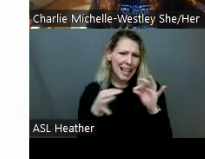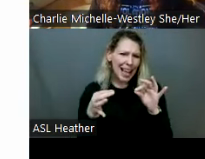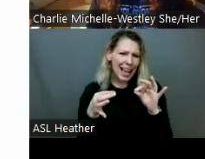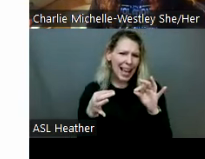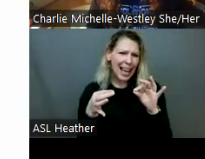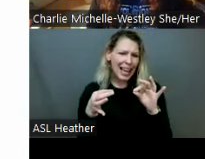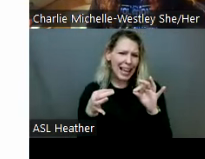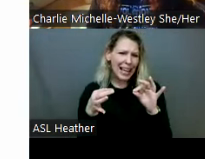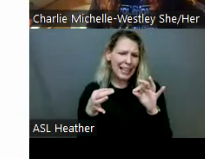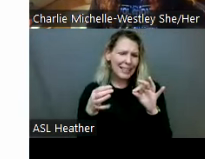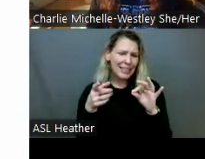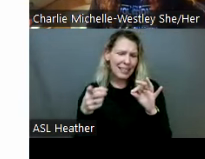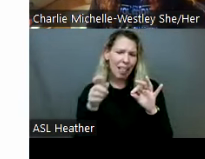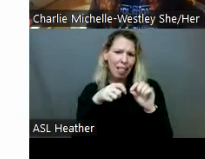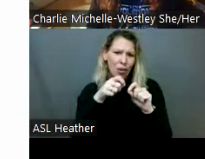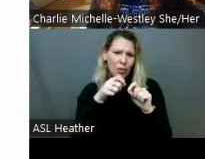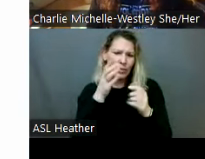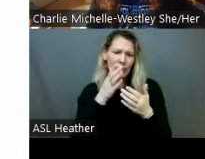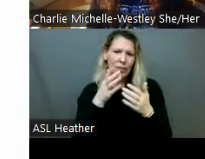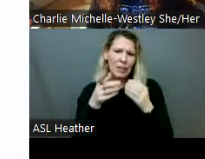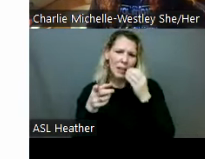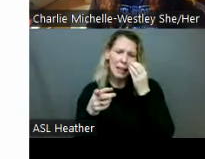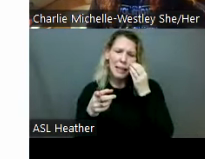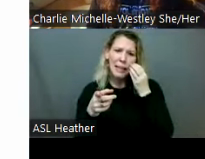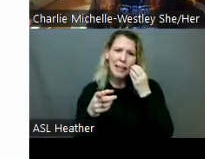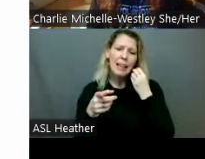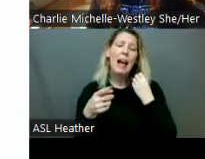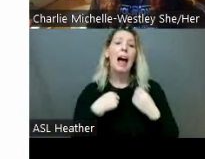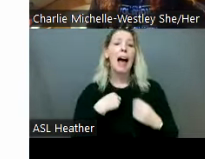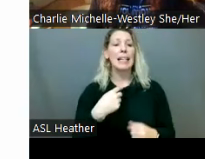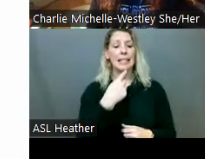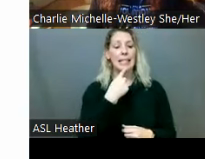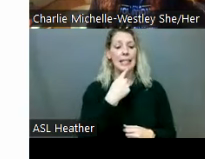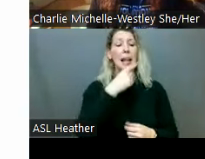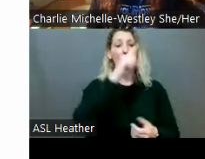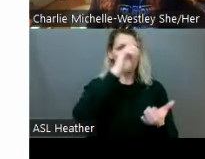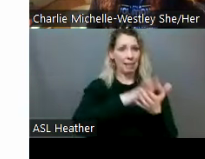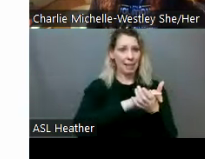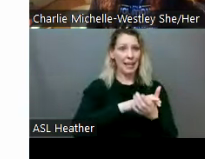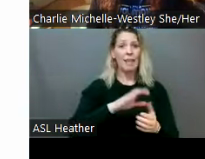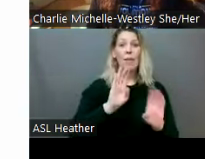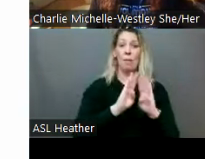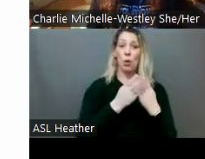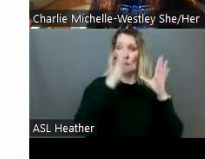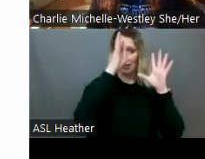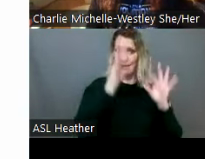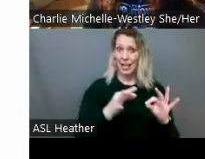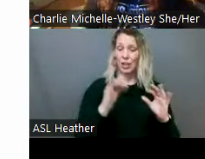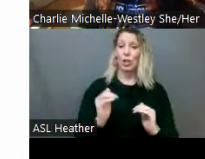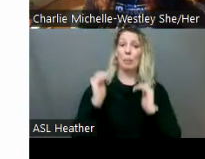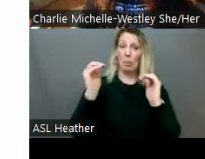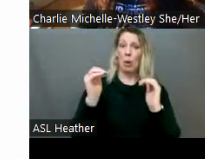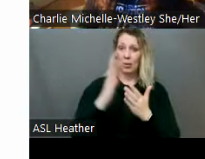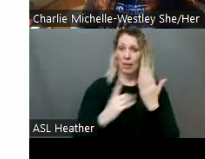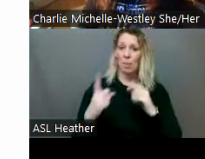wrap up with? I said that I believe that that's the Bureau's decision whether or not to promote somebody, but that